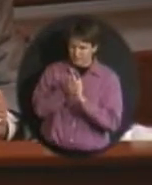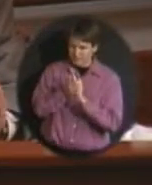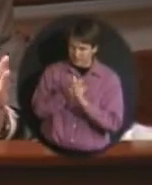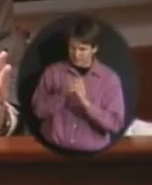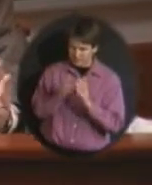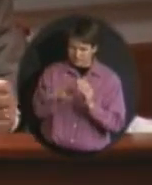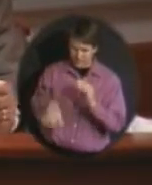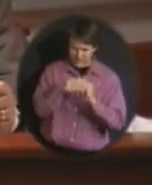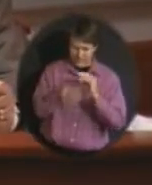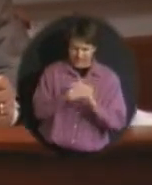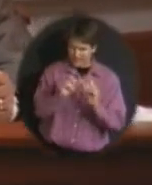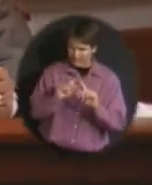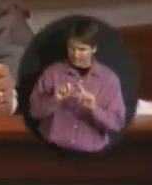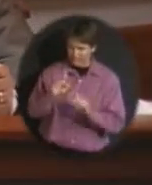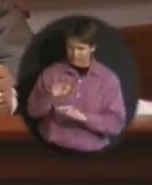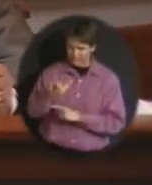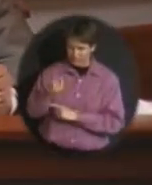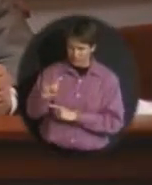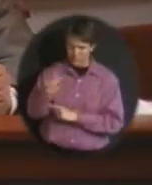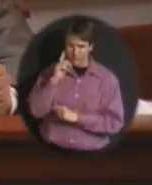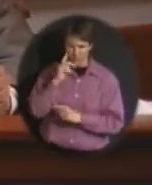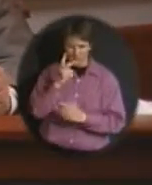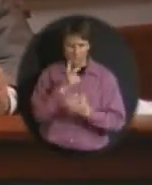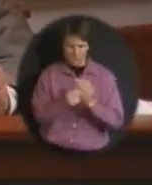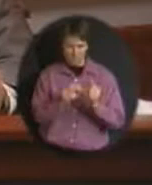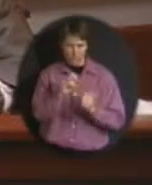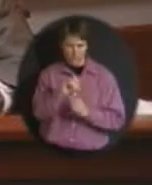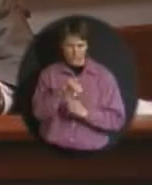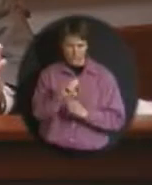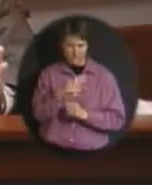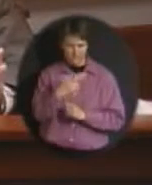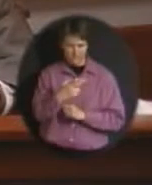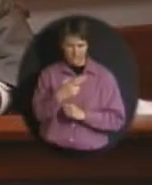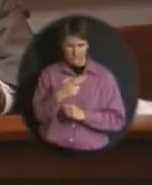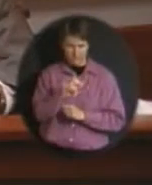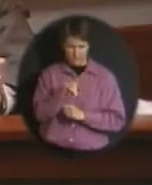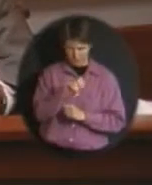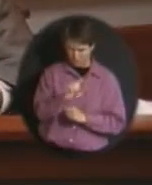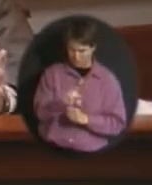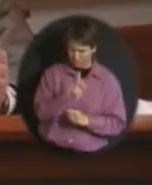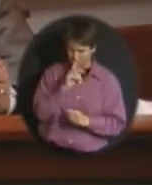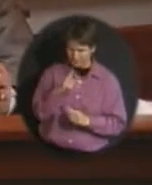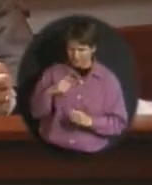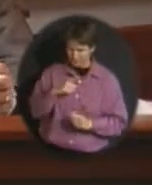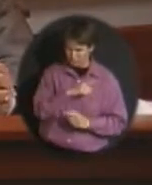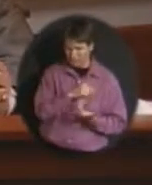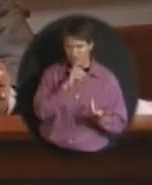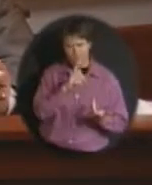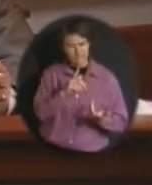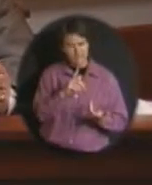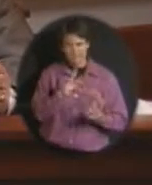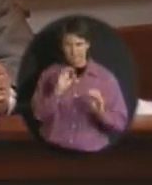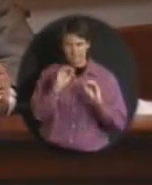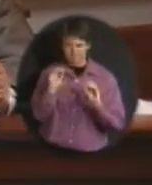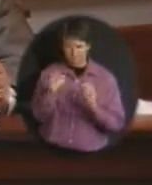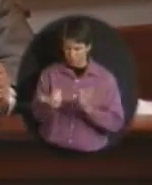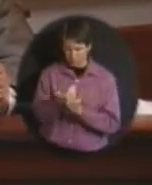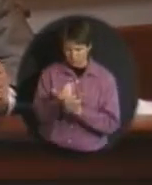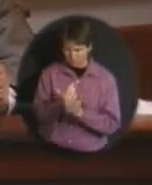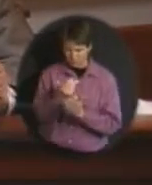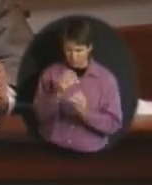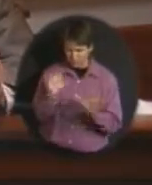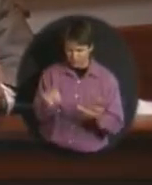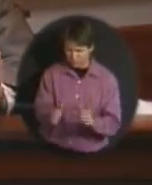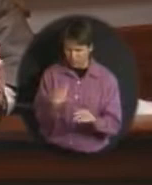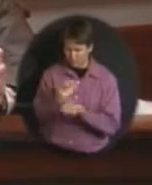to bills that are being worked on both sides of the House, so actually nothing really new to report out in terms of action tonight.